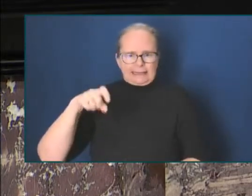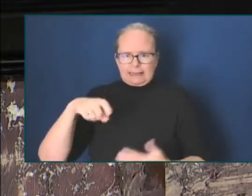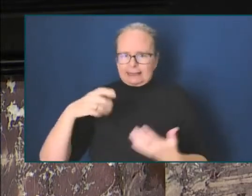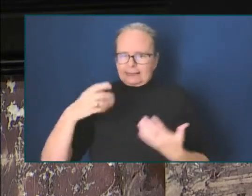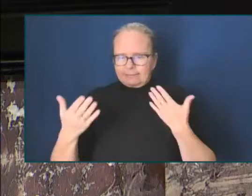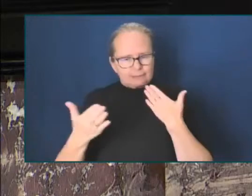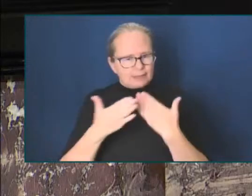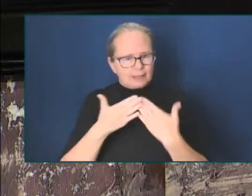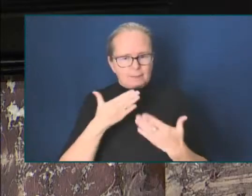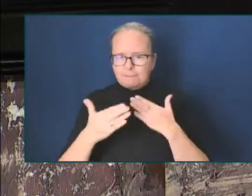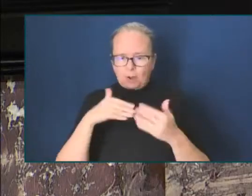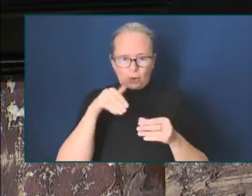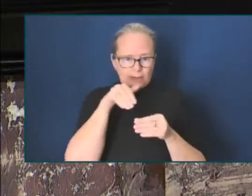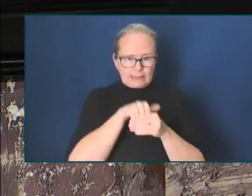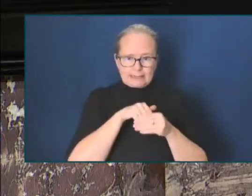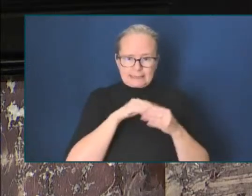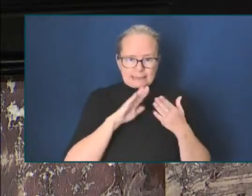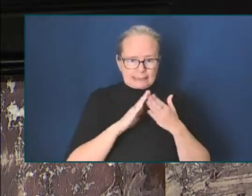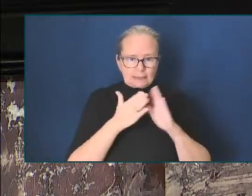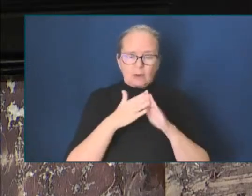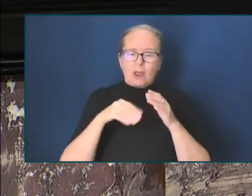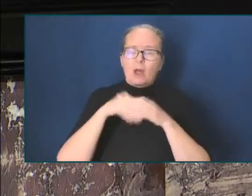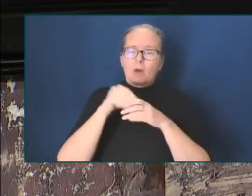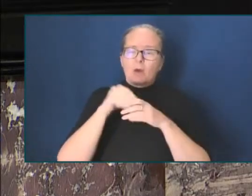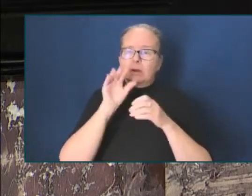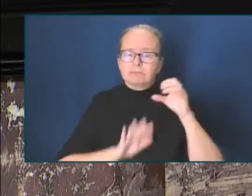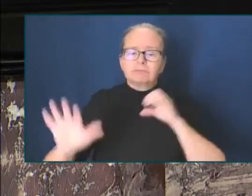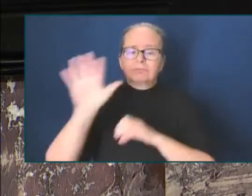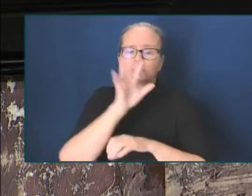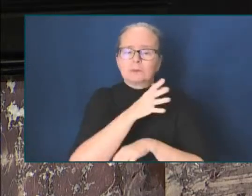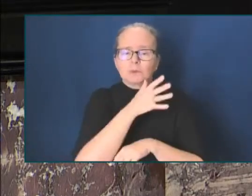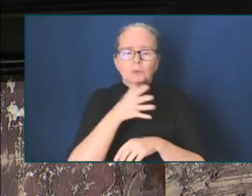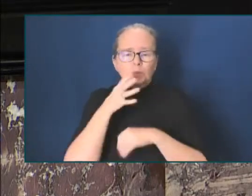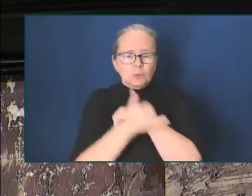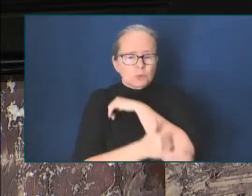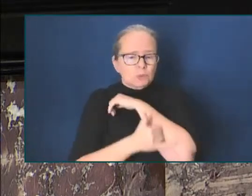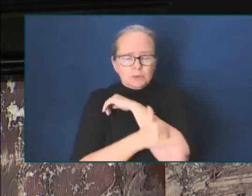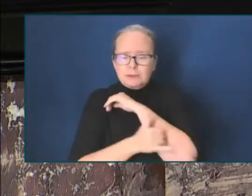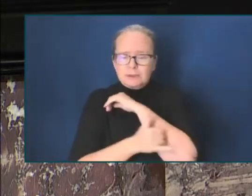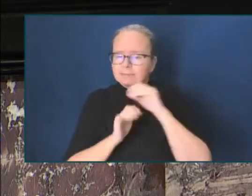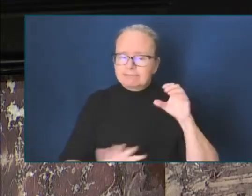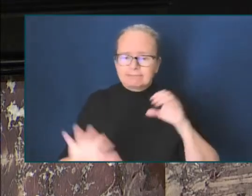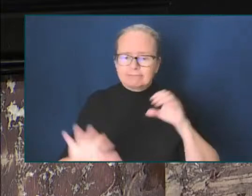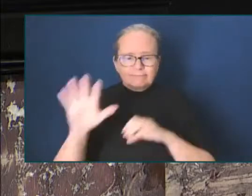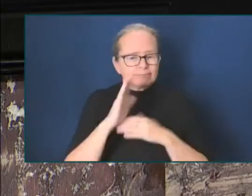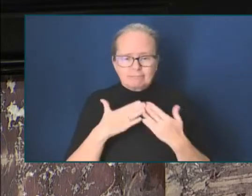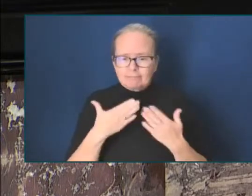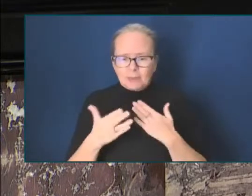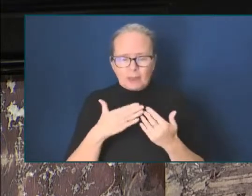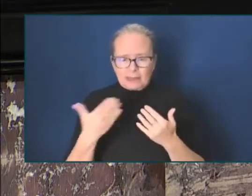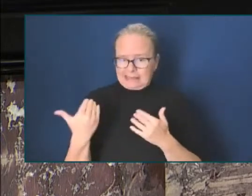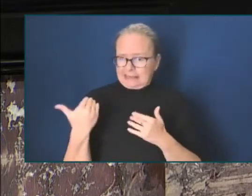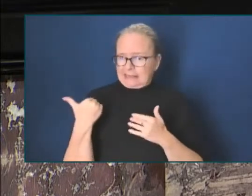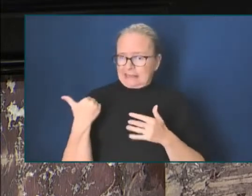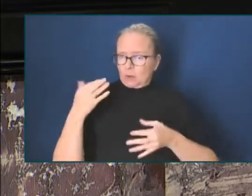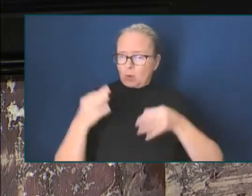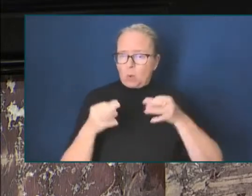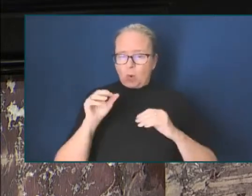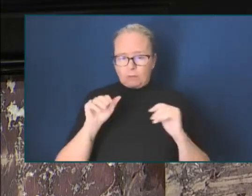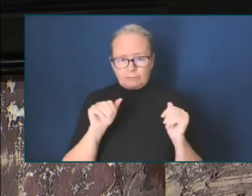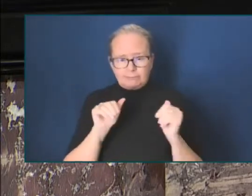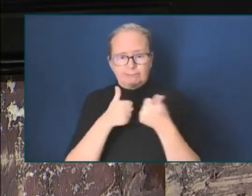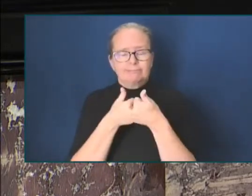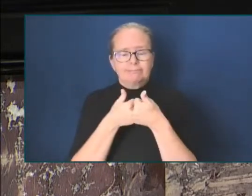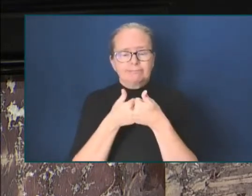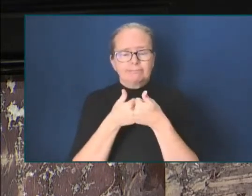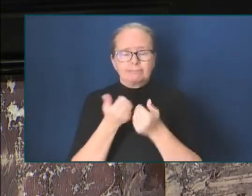challenge, quite frankly, I see when this came to court just this summer, was the government basically argued that the system was